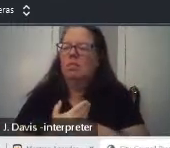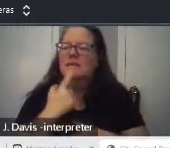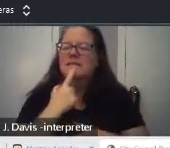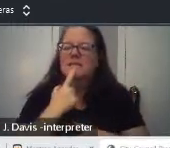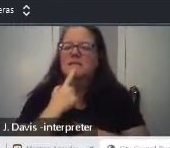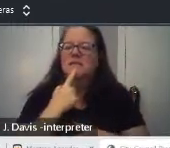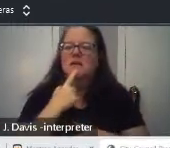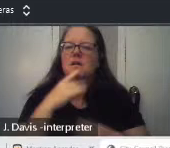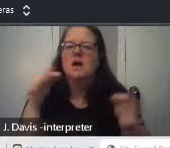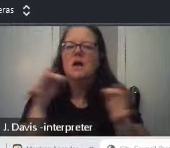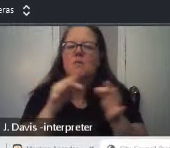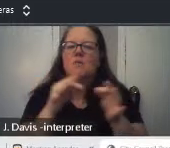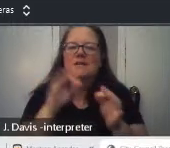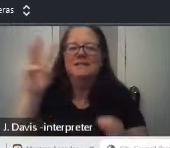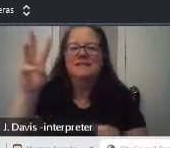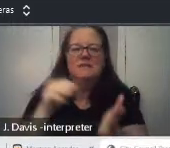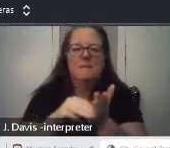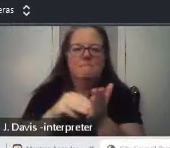million,